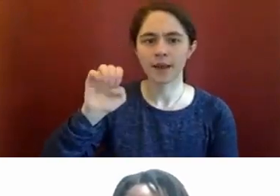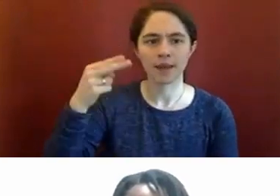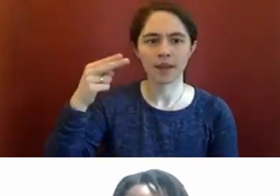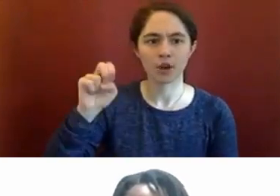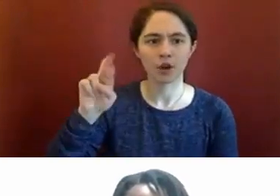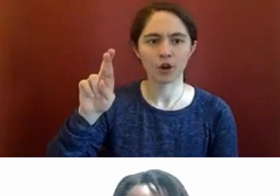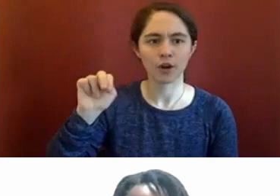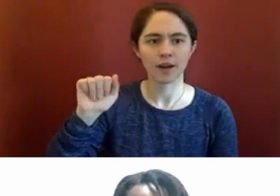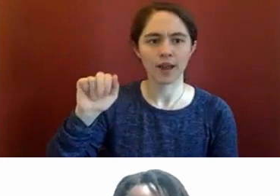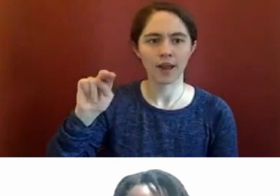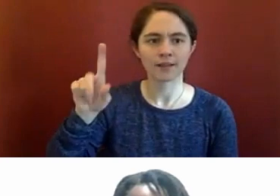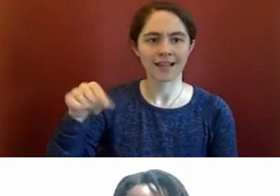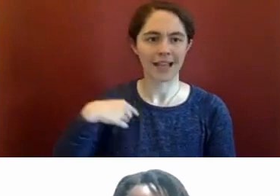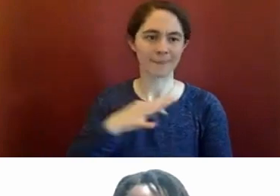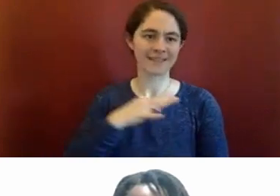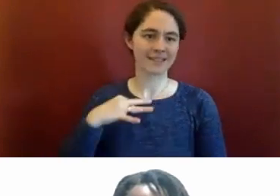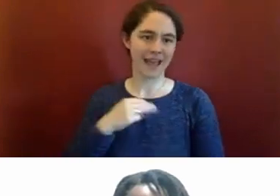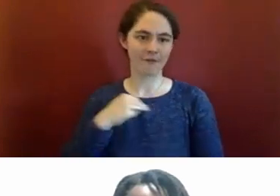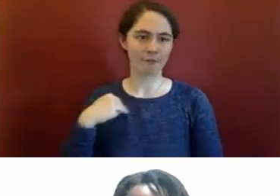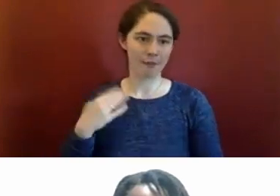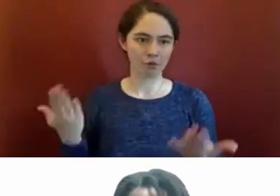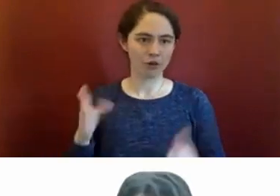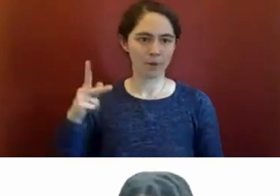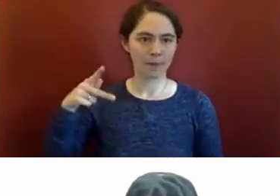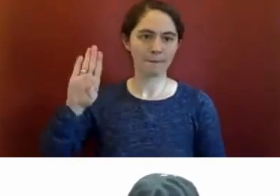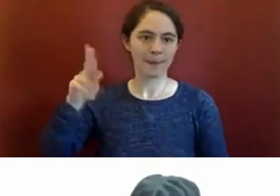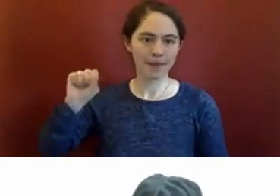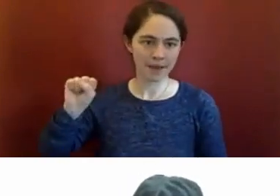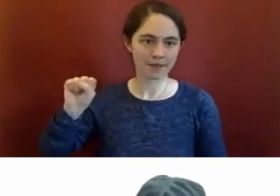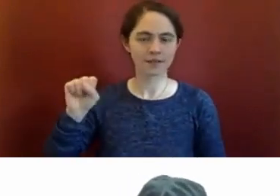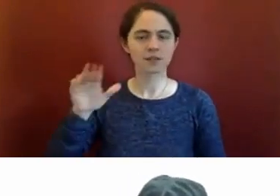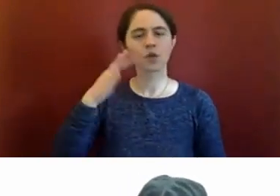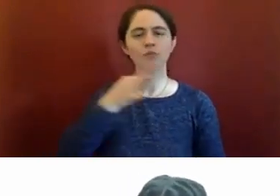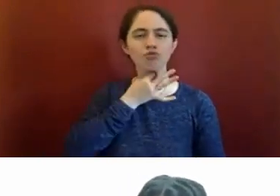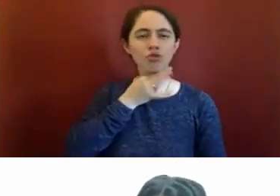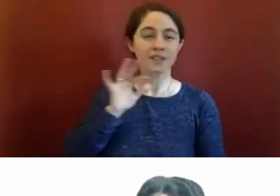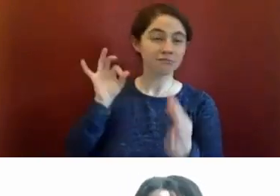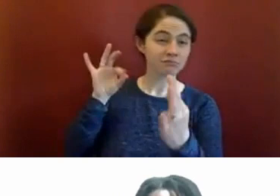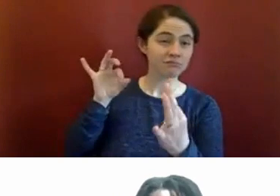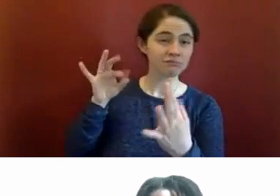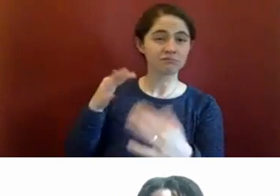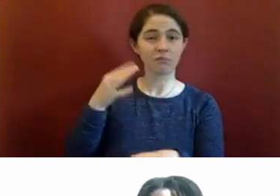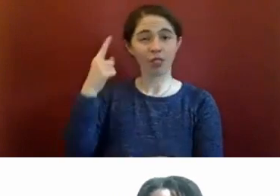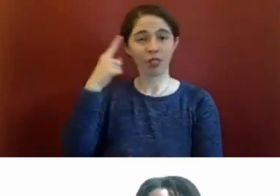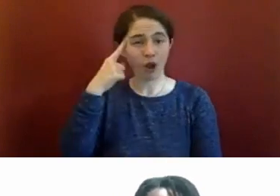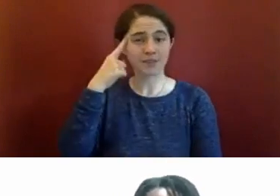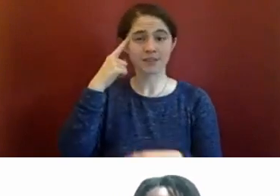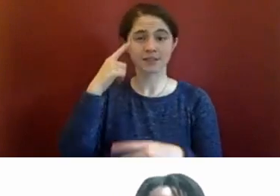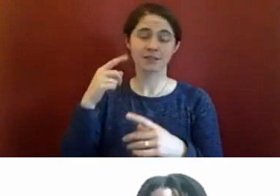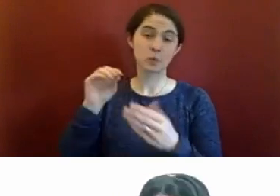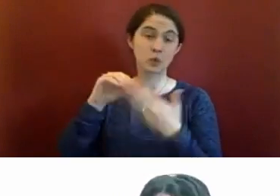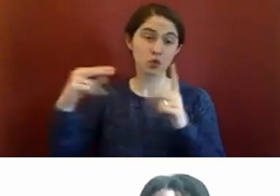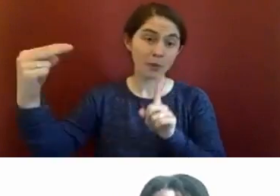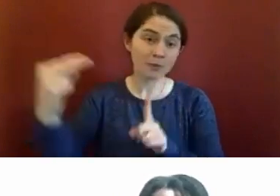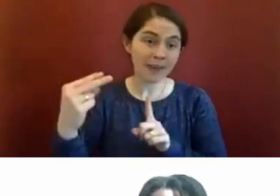and I wanted to just kind of get an input on, I mean, I know I don't work at all schools, so I just wanted to see what, and also from the student's perspective,